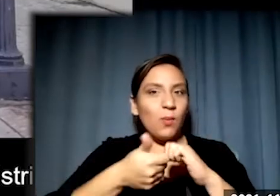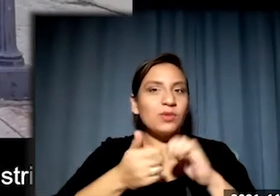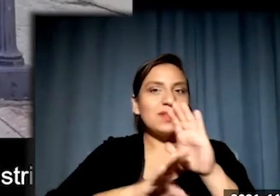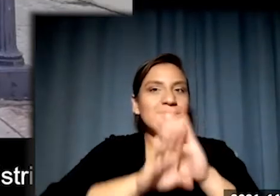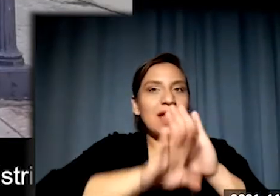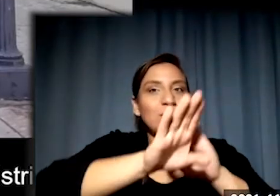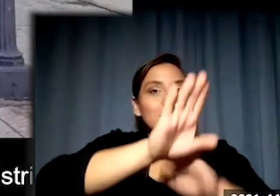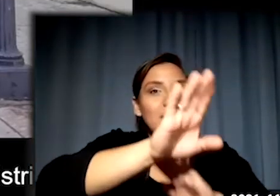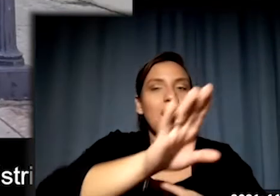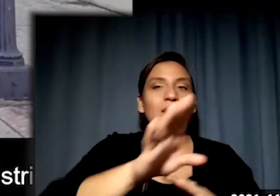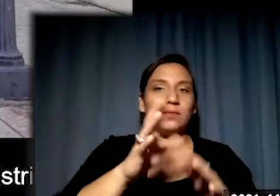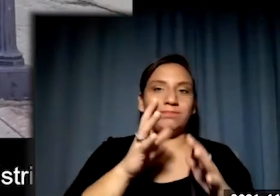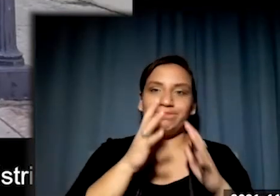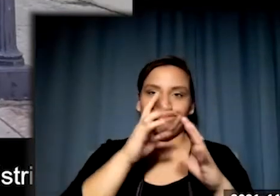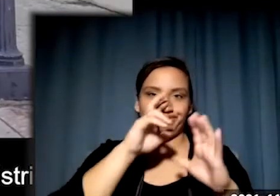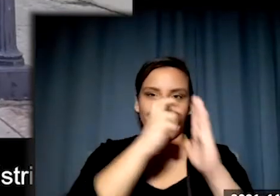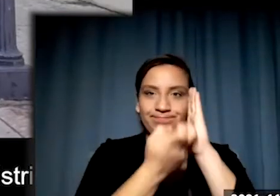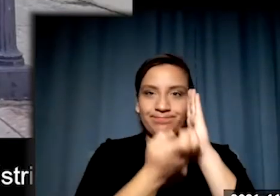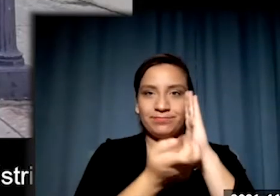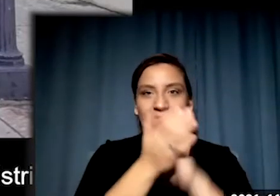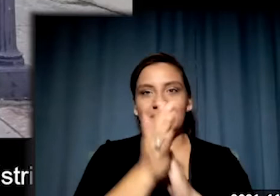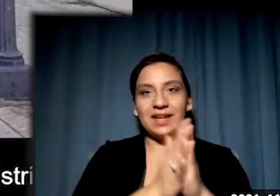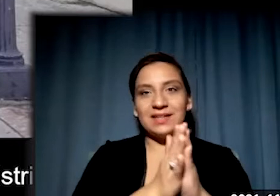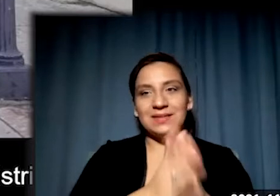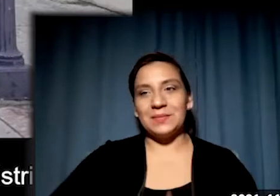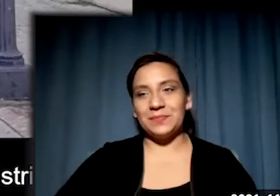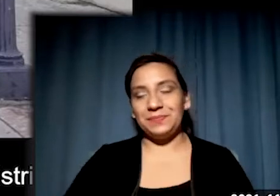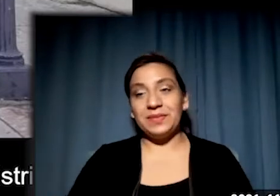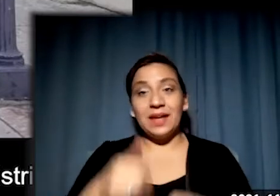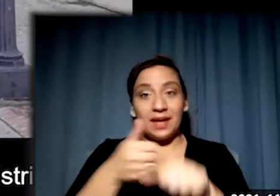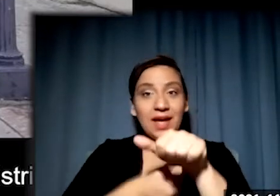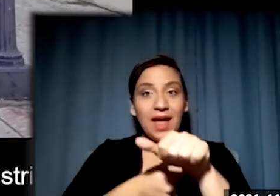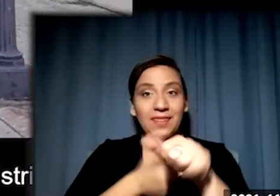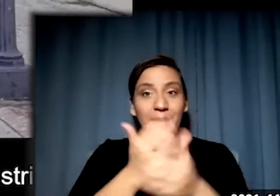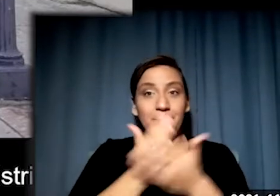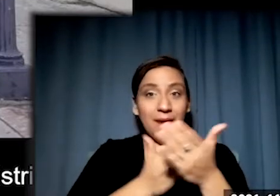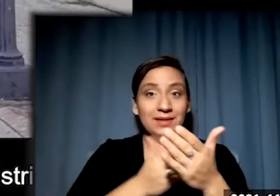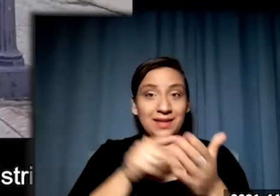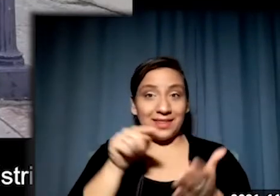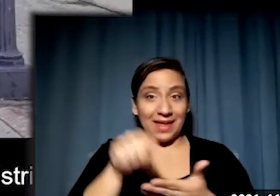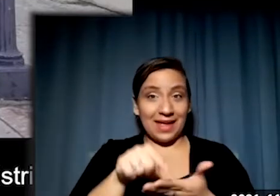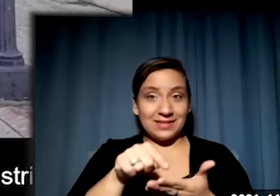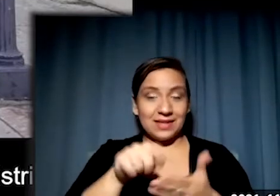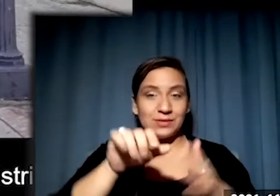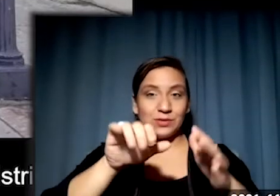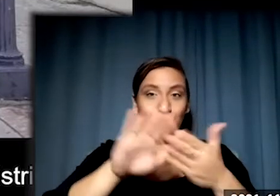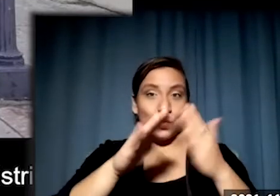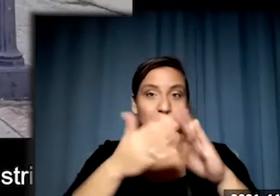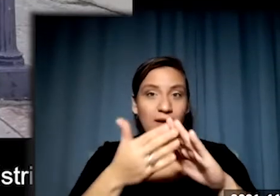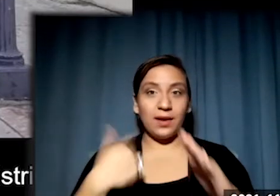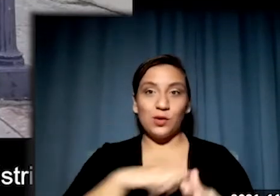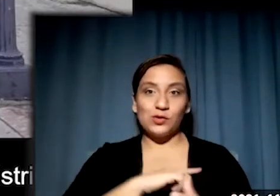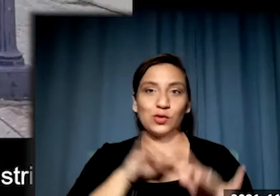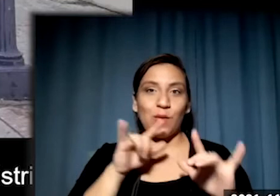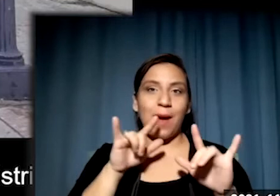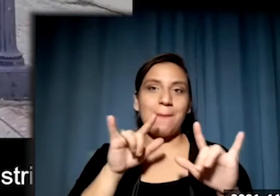Every single part of that city that many of us truly love is etched with unique architectural and urban